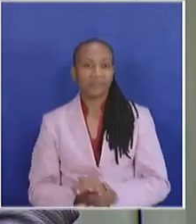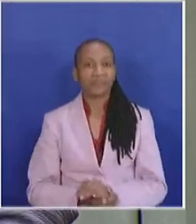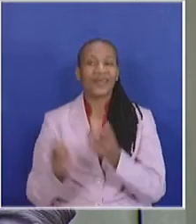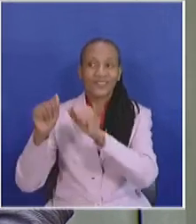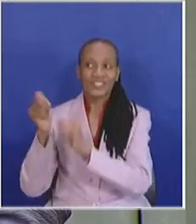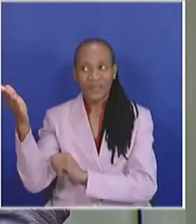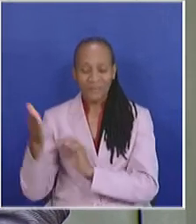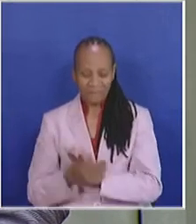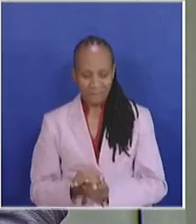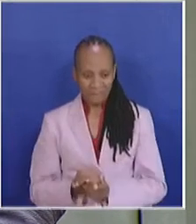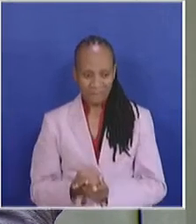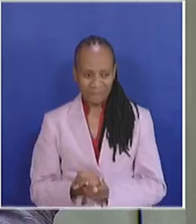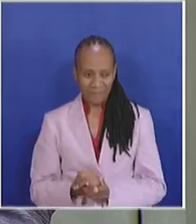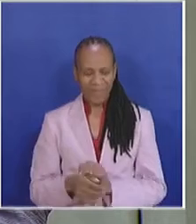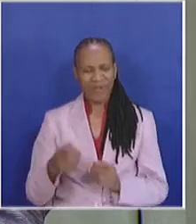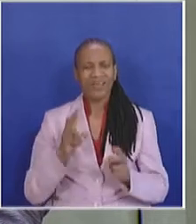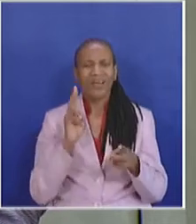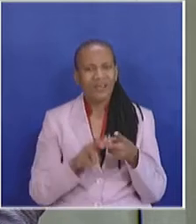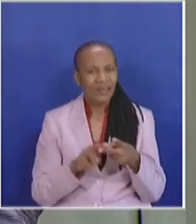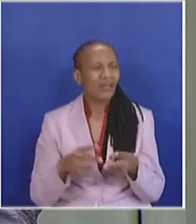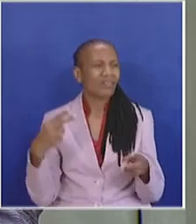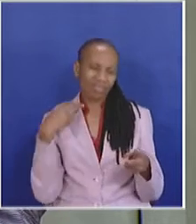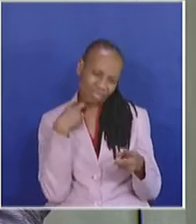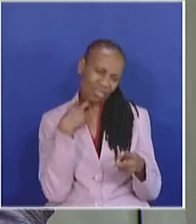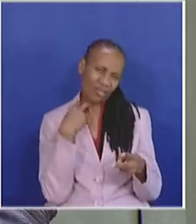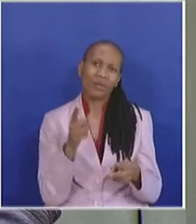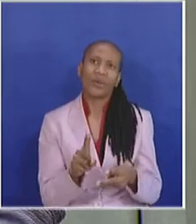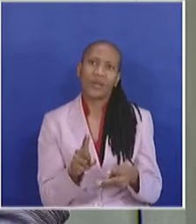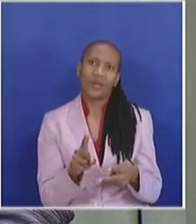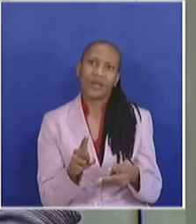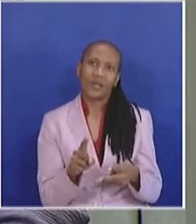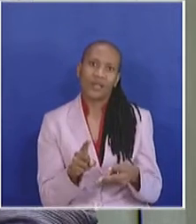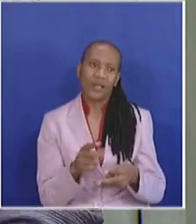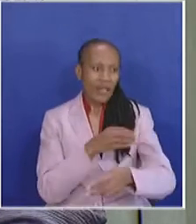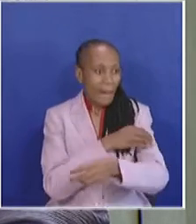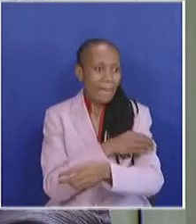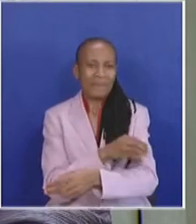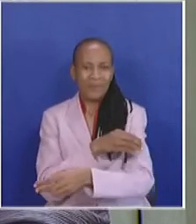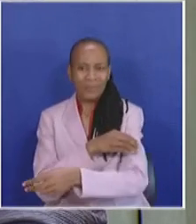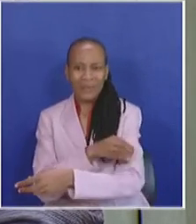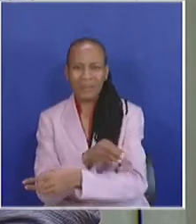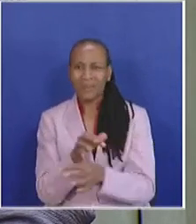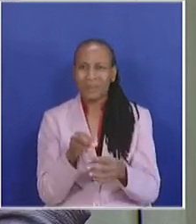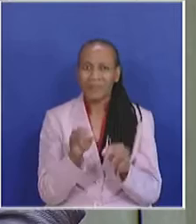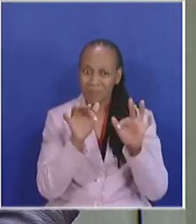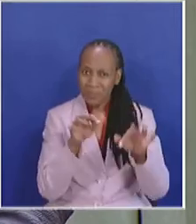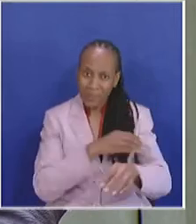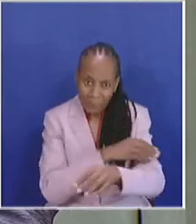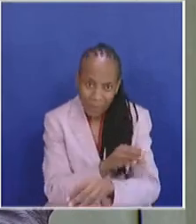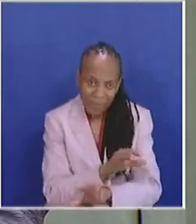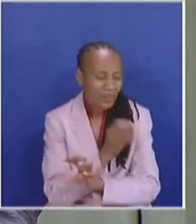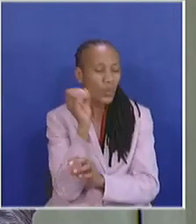were also very much disappointed because we found that even in terms of empowerment, people are not getting